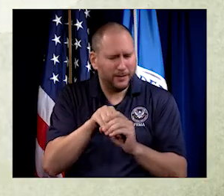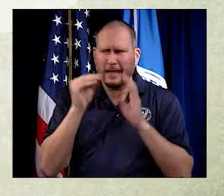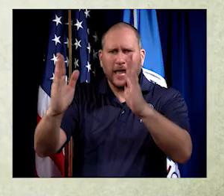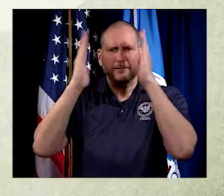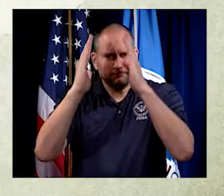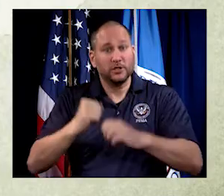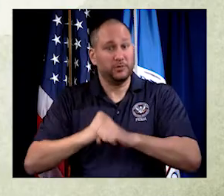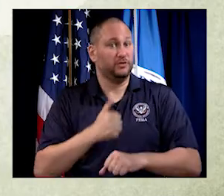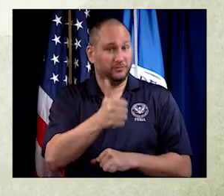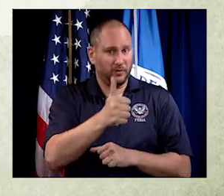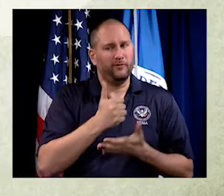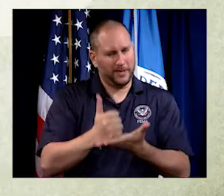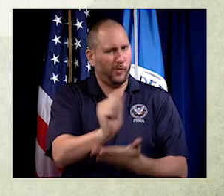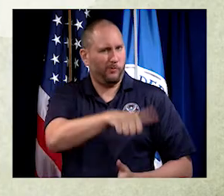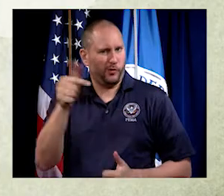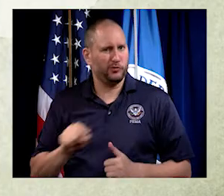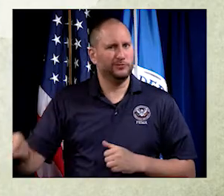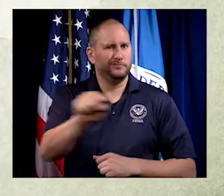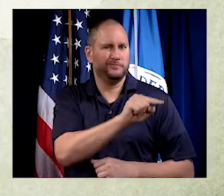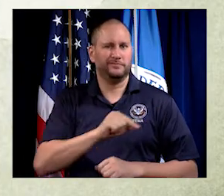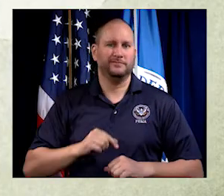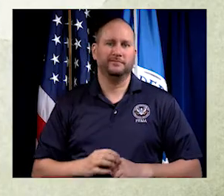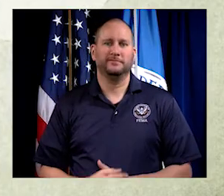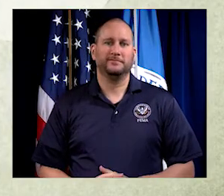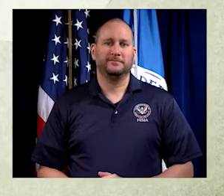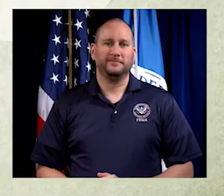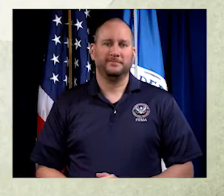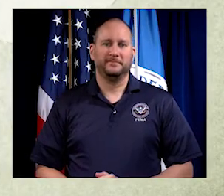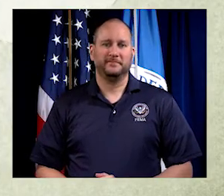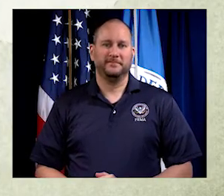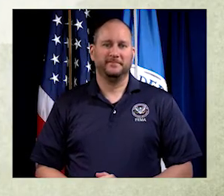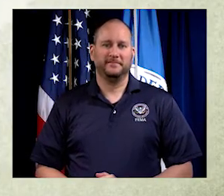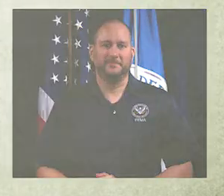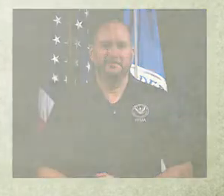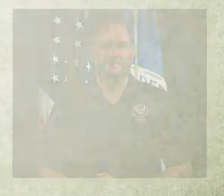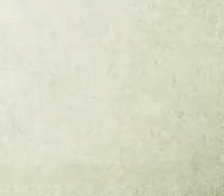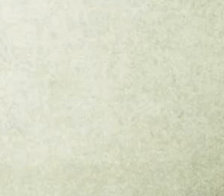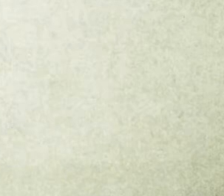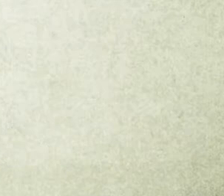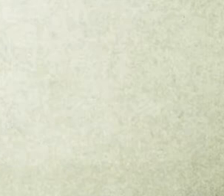inside. Stay tuned. To protect yourself and help others.